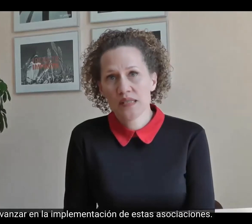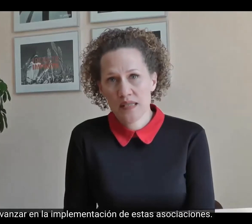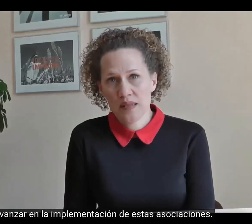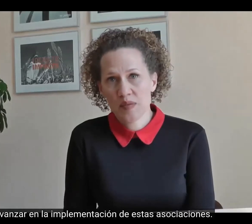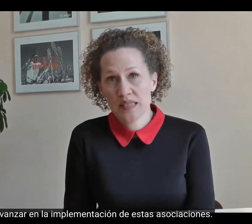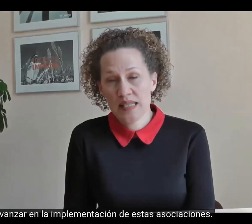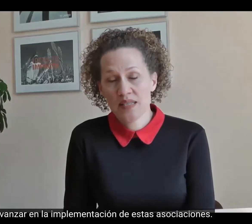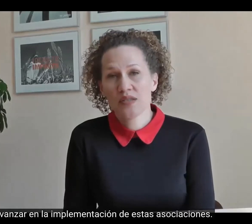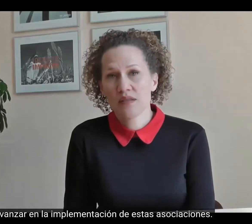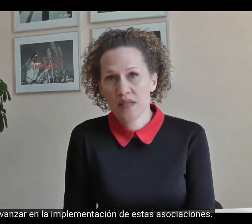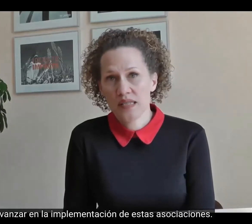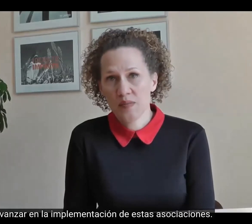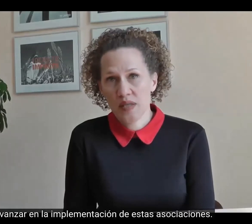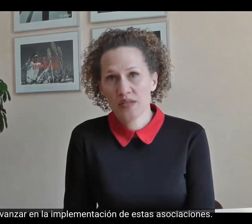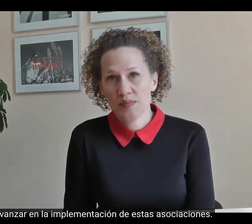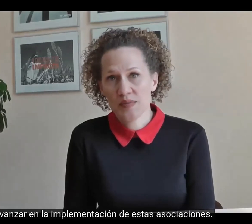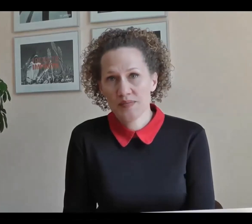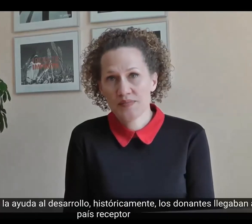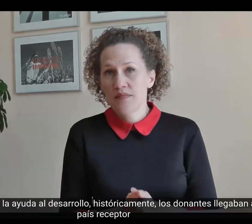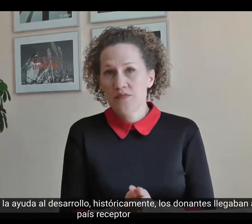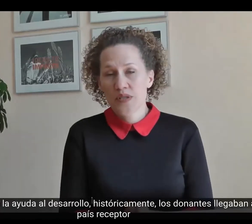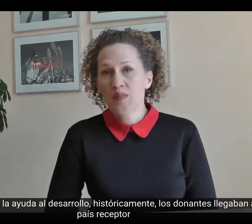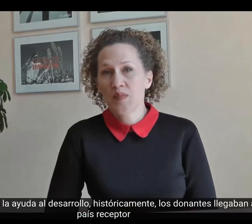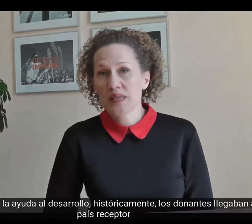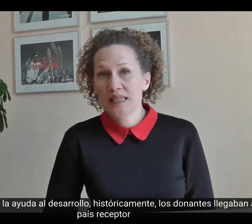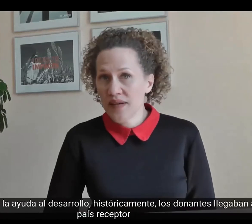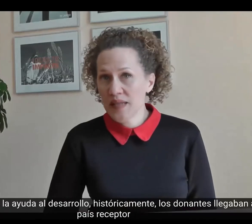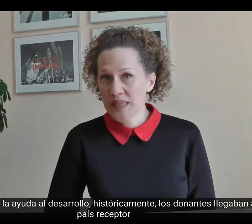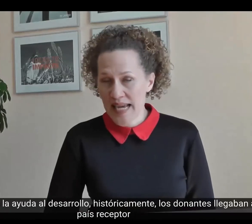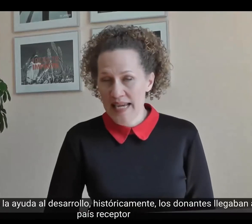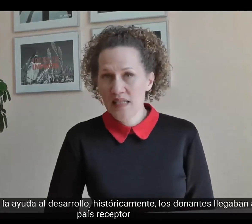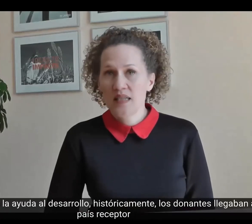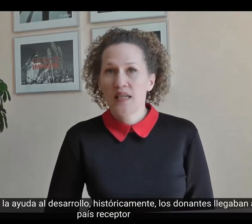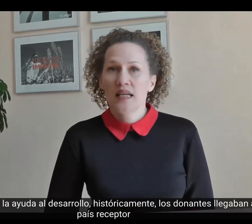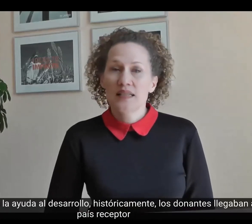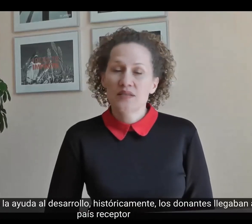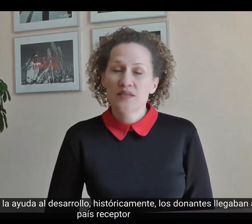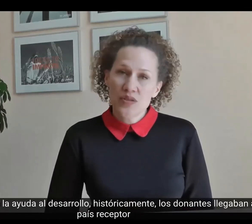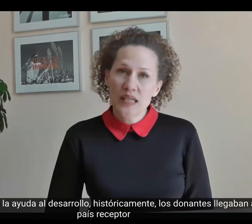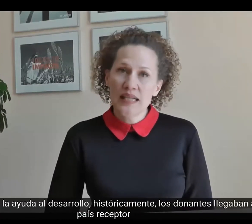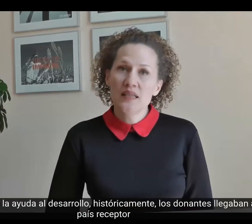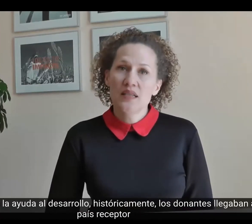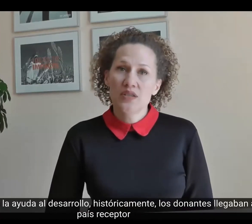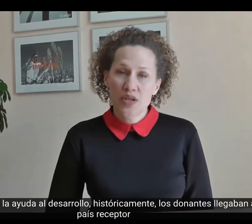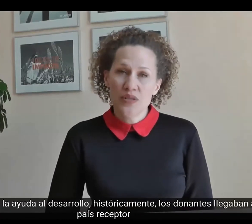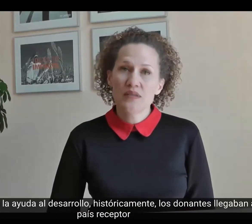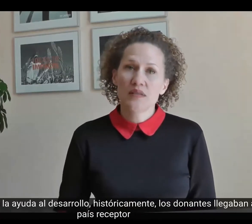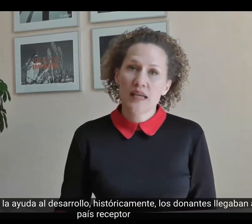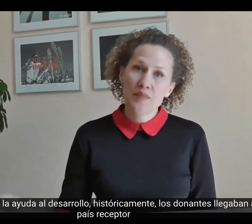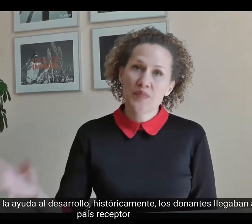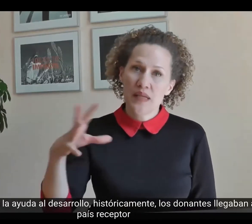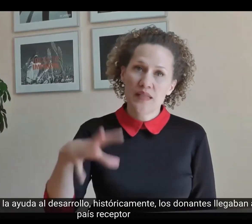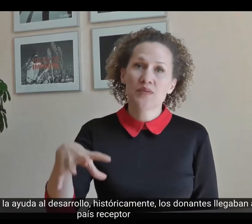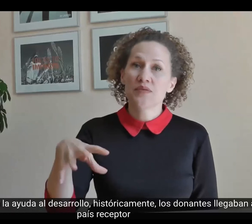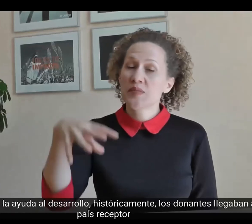moving forward in the implementation of these partnerships. For example, in development aid, historically,